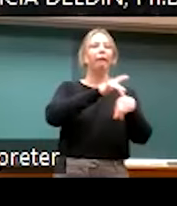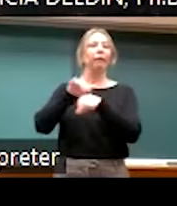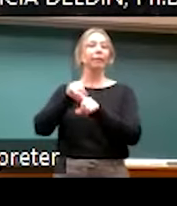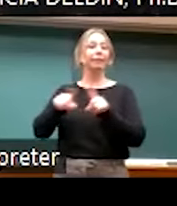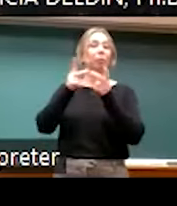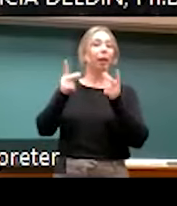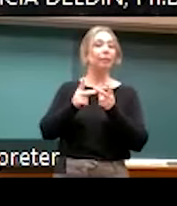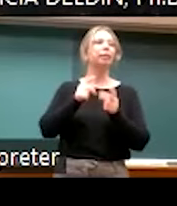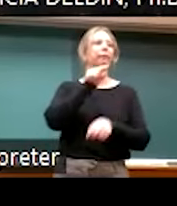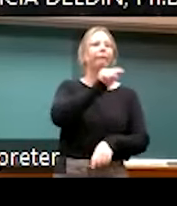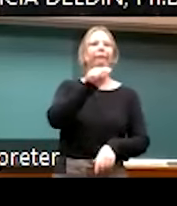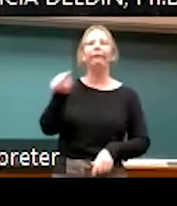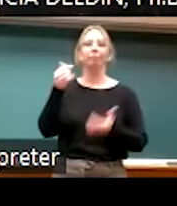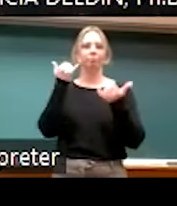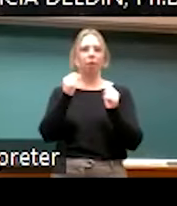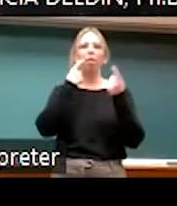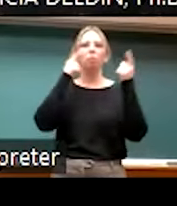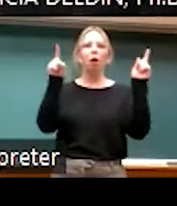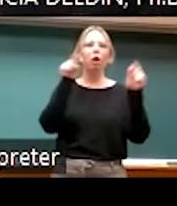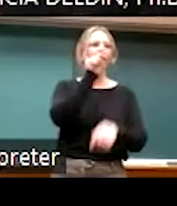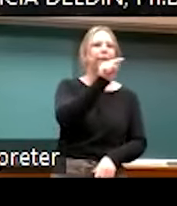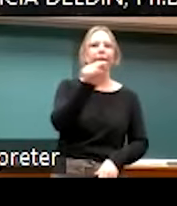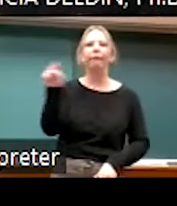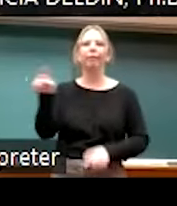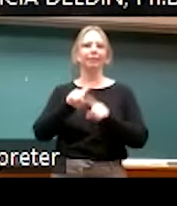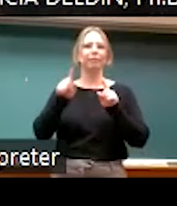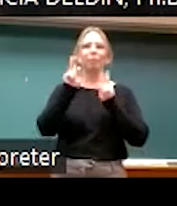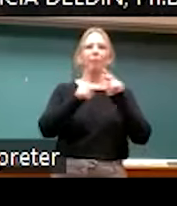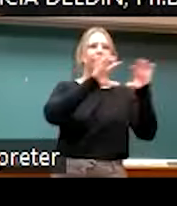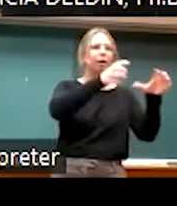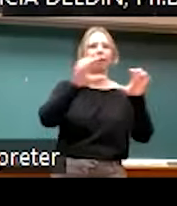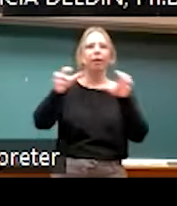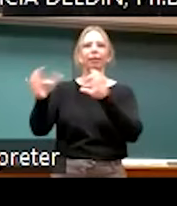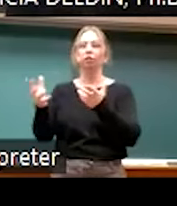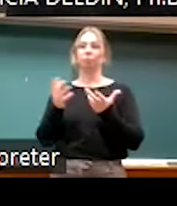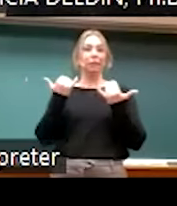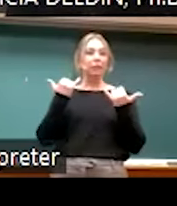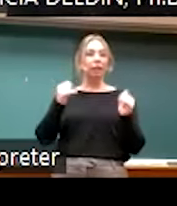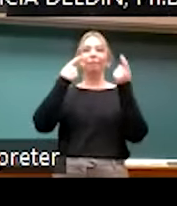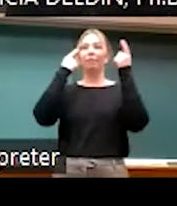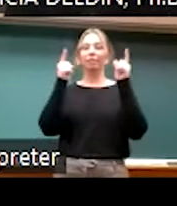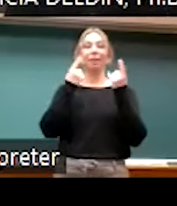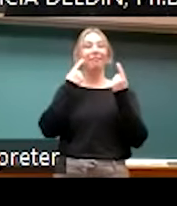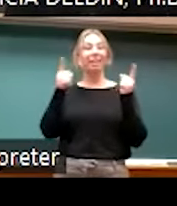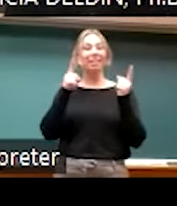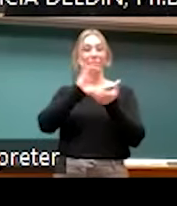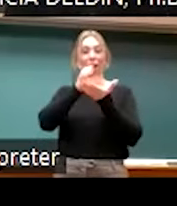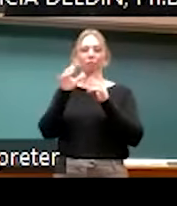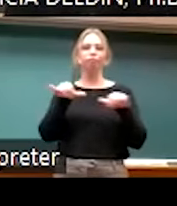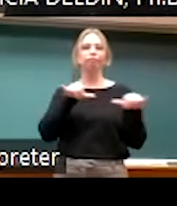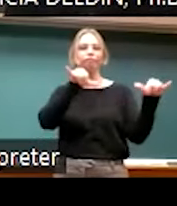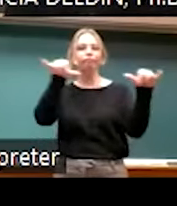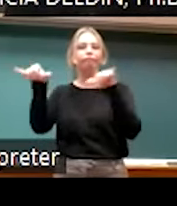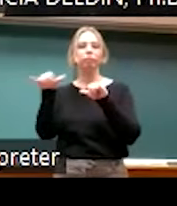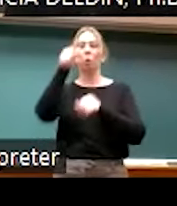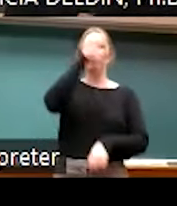lifters works across populations. There are no significant differences in efficacy across these different populations. So it works for men